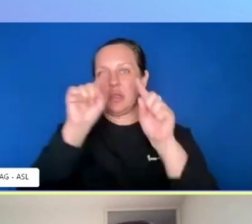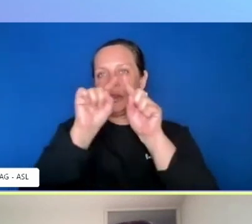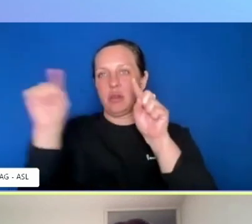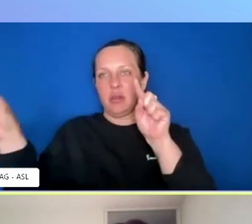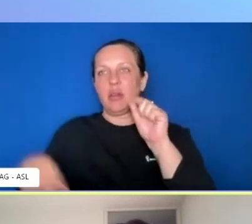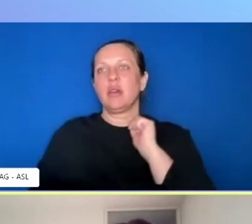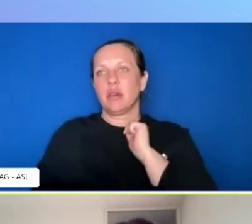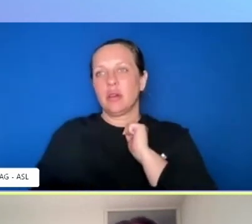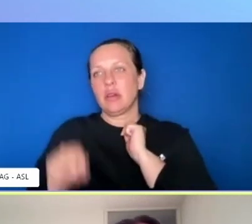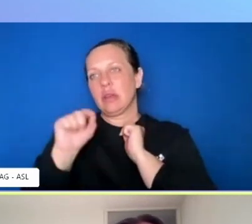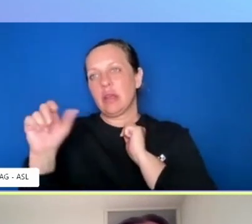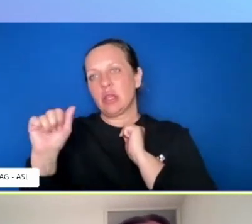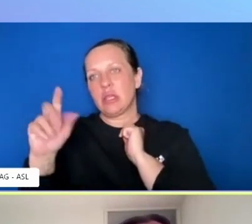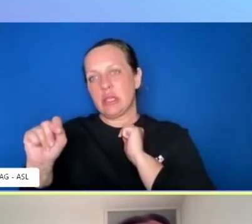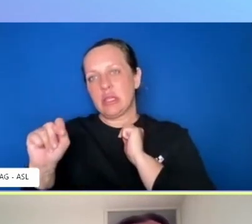tinyurl.com/axcon21-ACT.